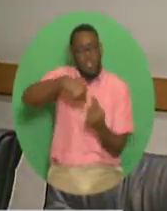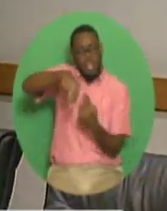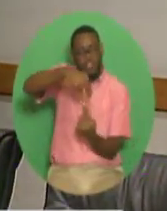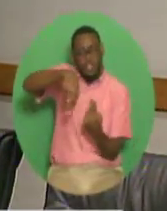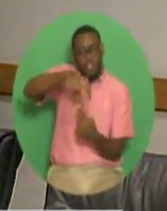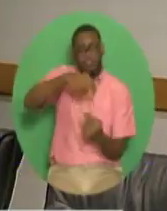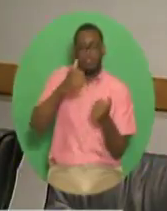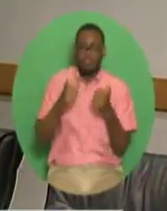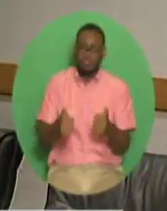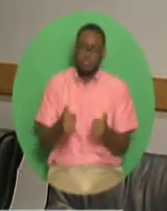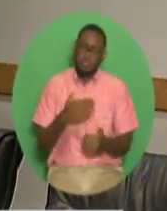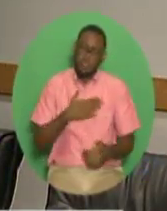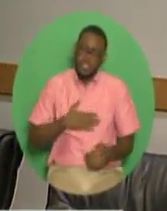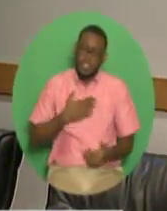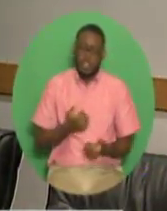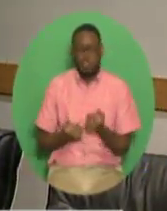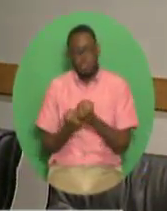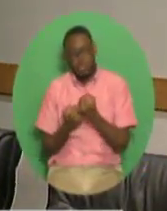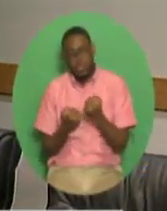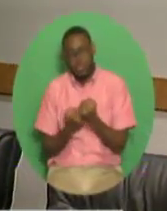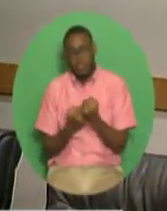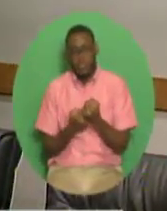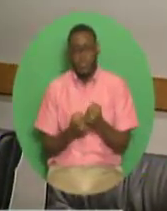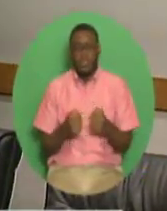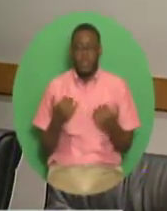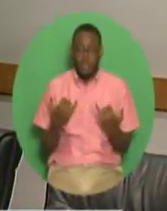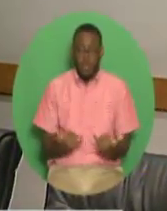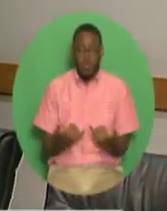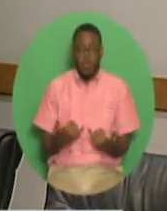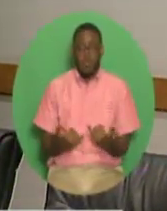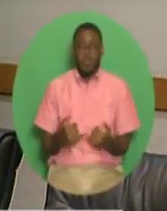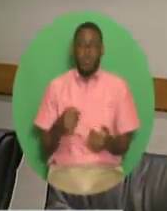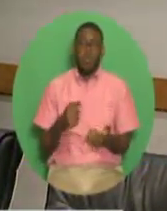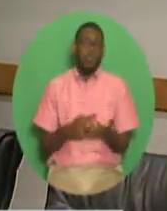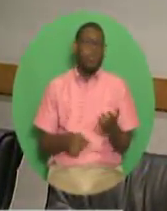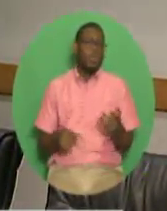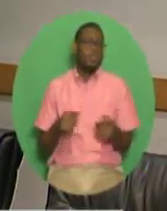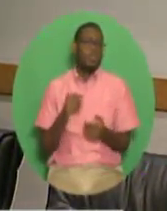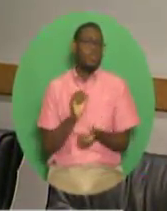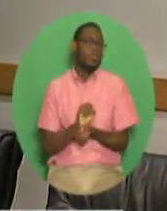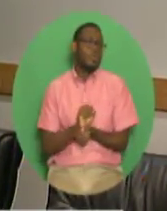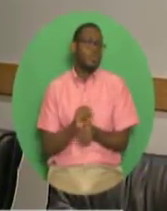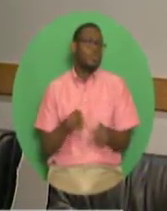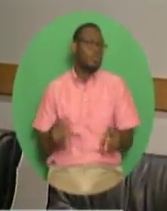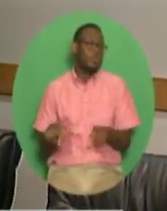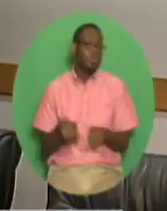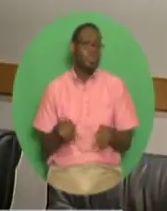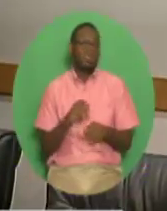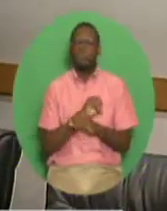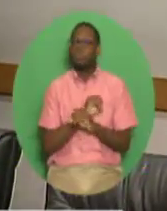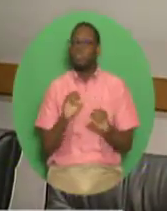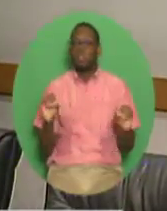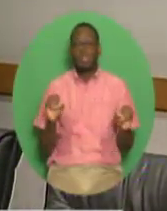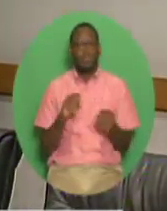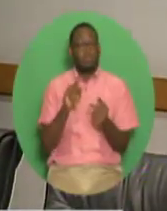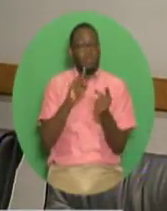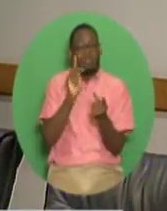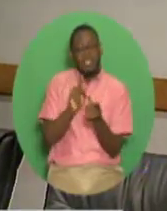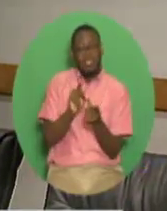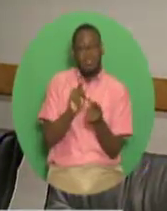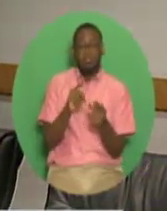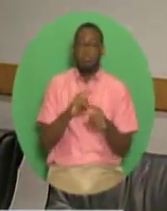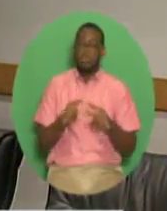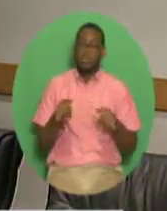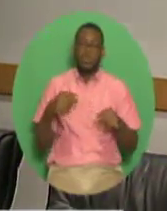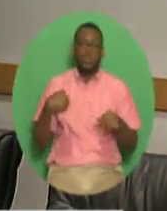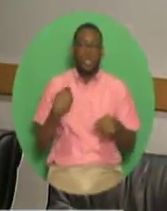far, work at the Ministry of Sport and Youth Affairs, we've been doing our best. We're not perfect. Nobody in this room is perfect. We have never said that we're perfect. We